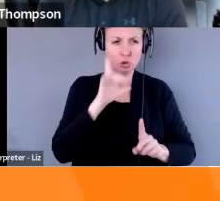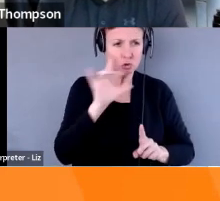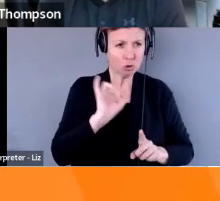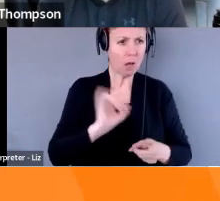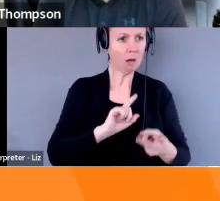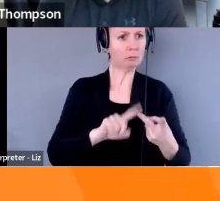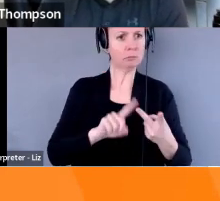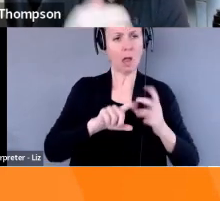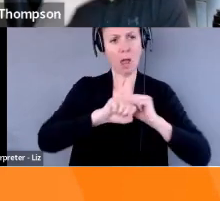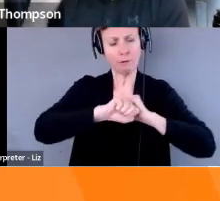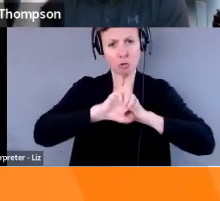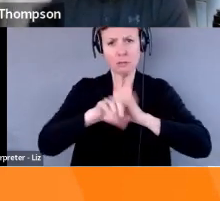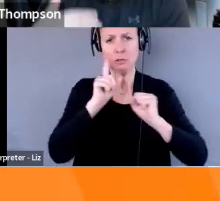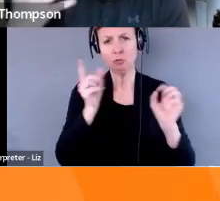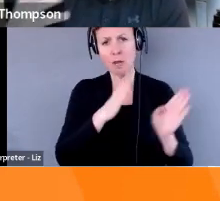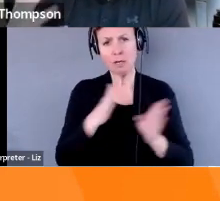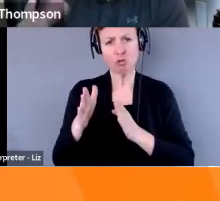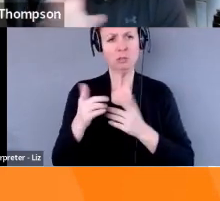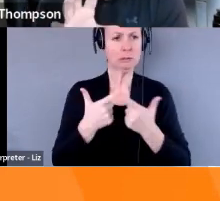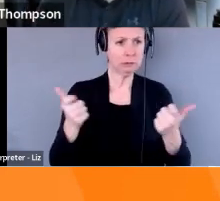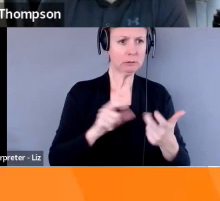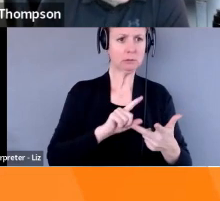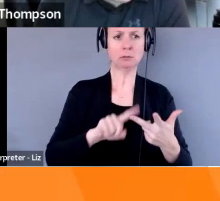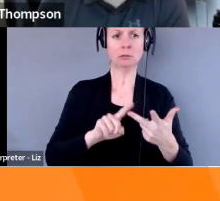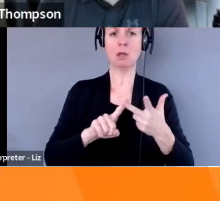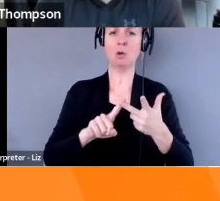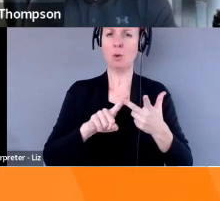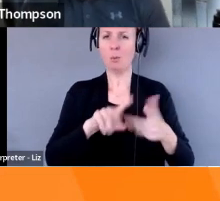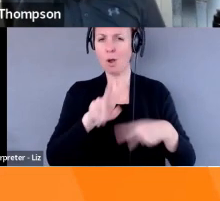to optimize the ranking. So this is like Google SEO, but for Amazon.